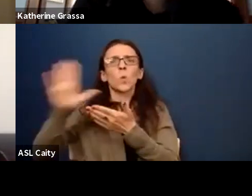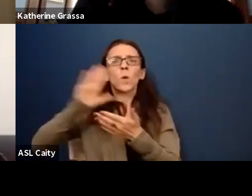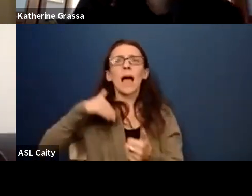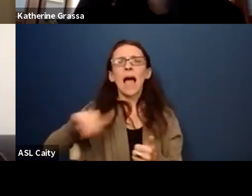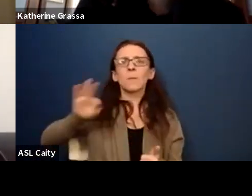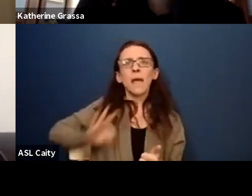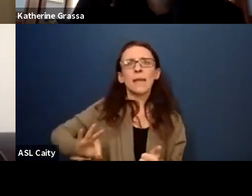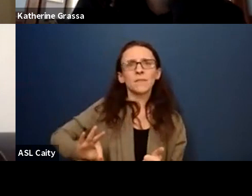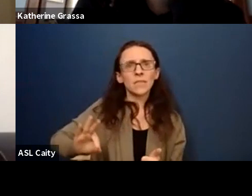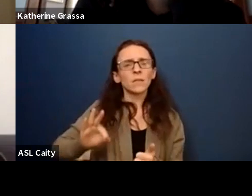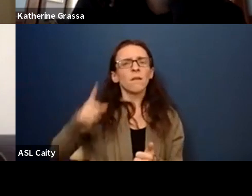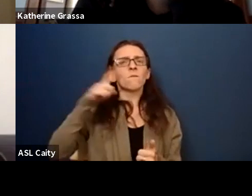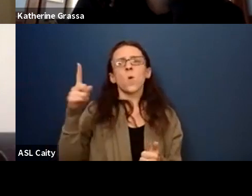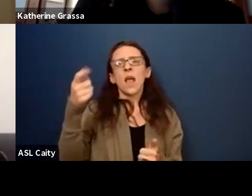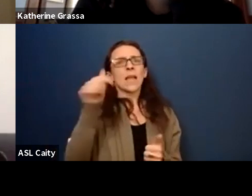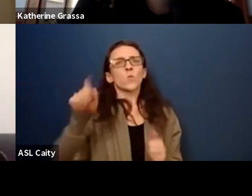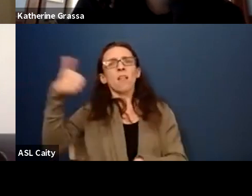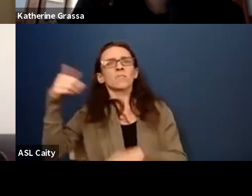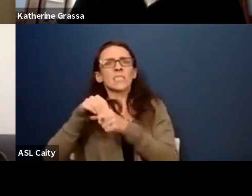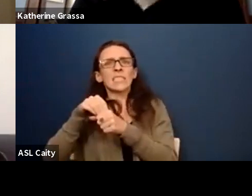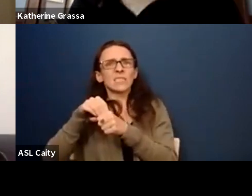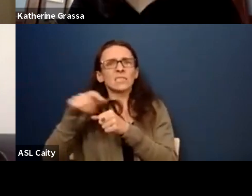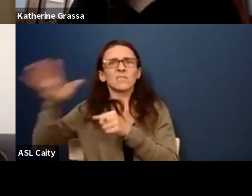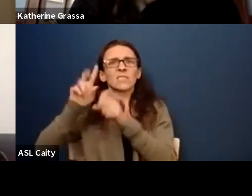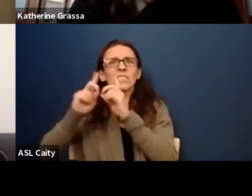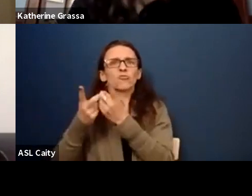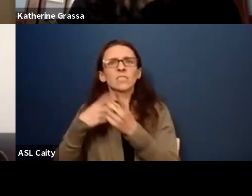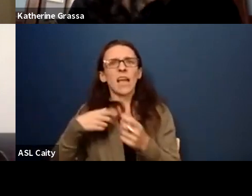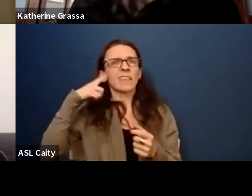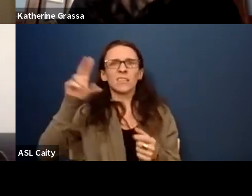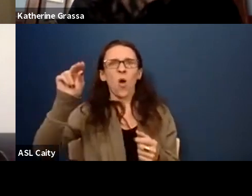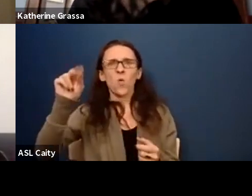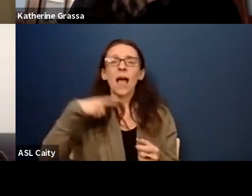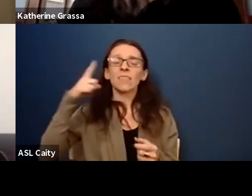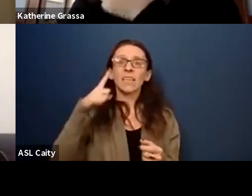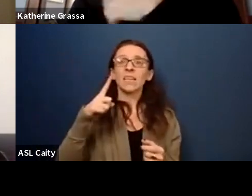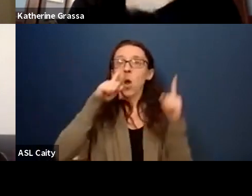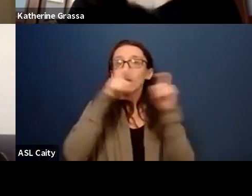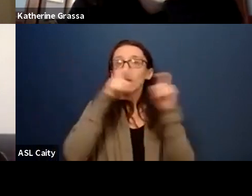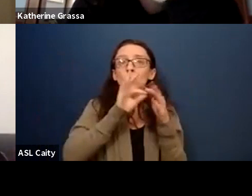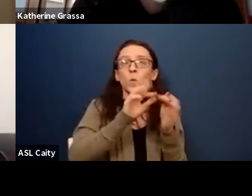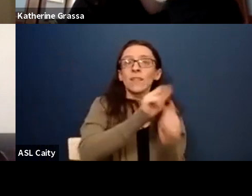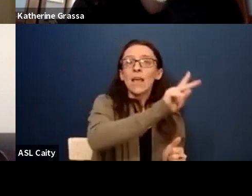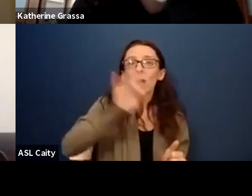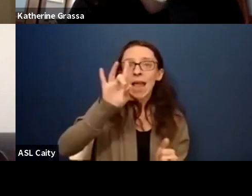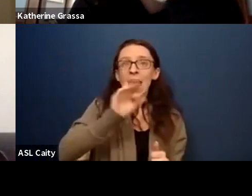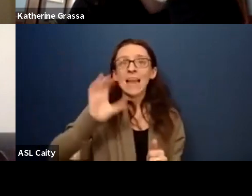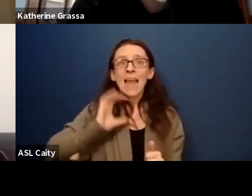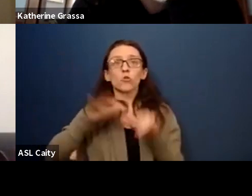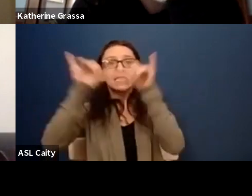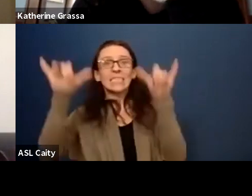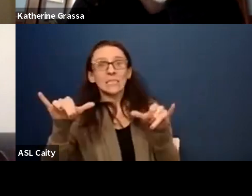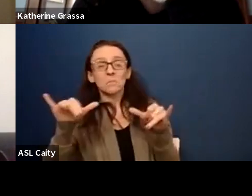else in the district. I think actually the K-8 complications and the system that we have actually sometimes